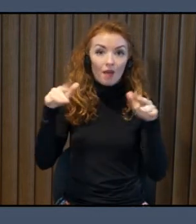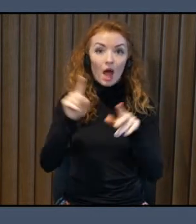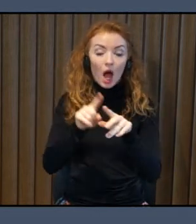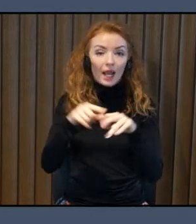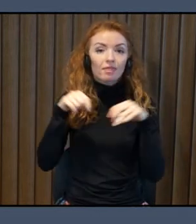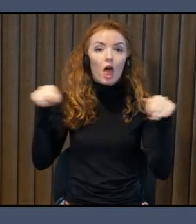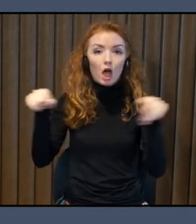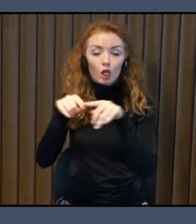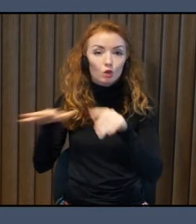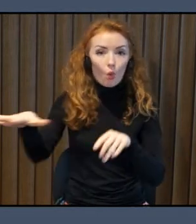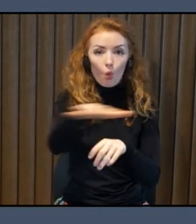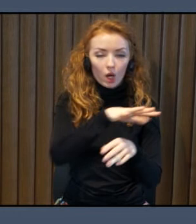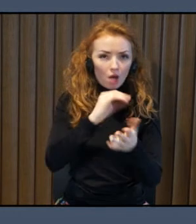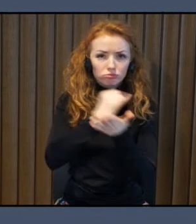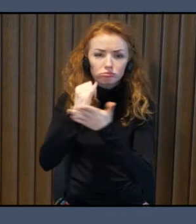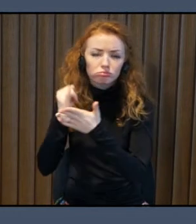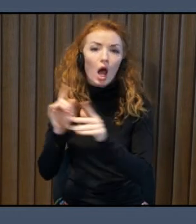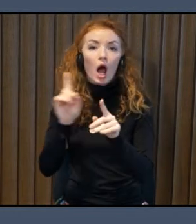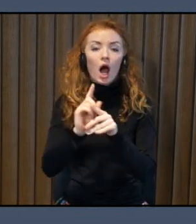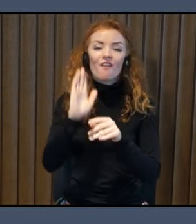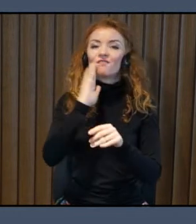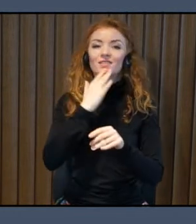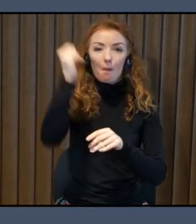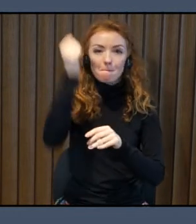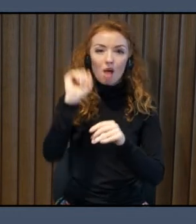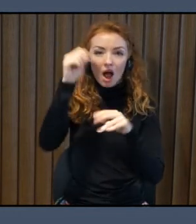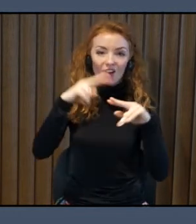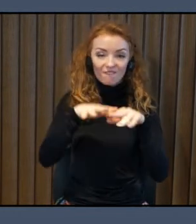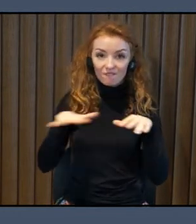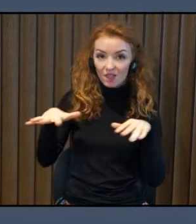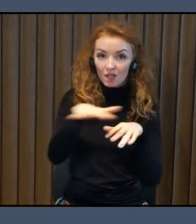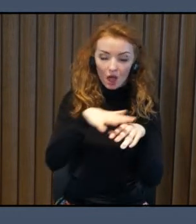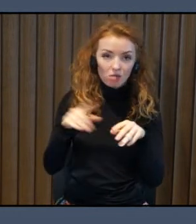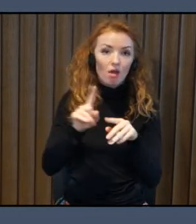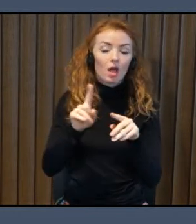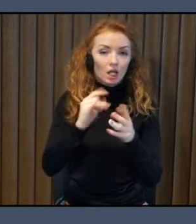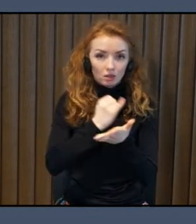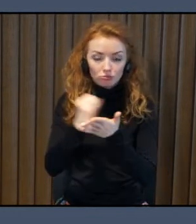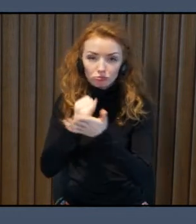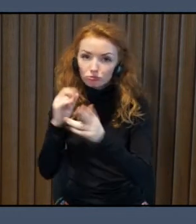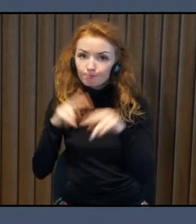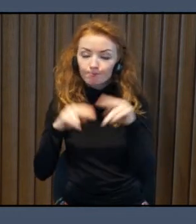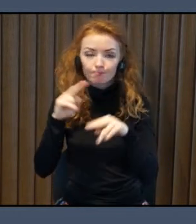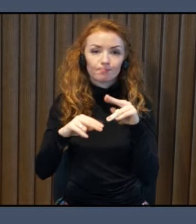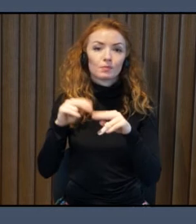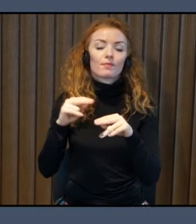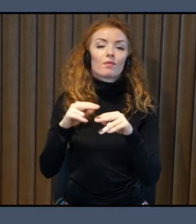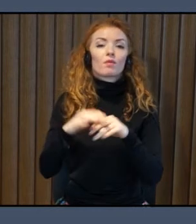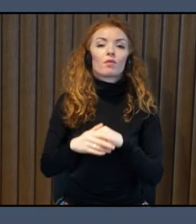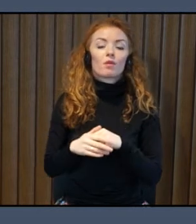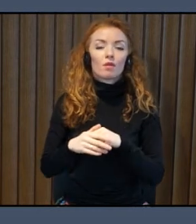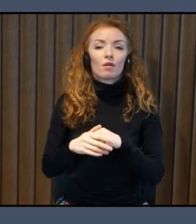Meluži open-air stage, and also there is a summer cafe, and this was